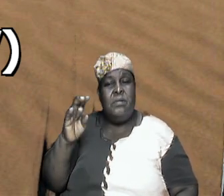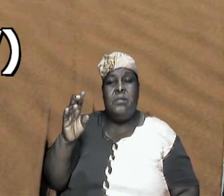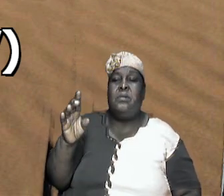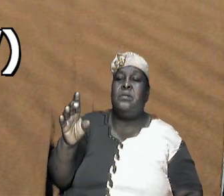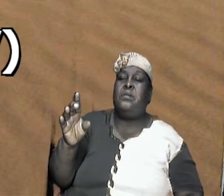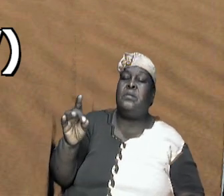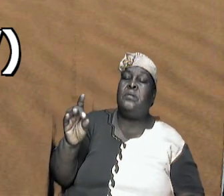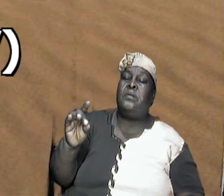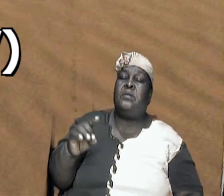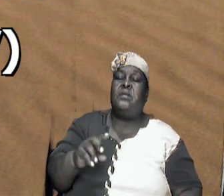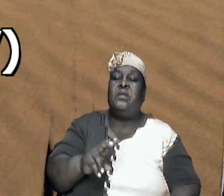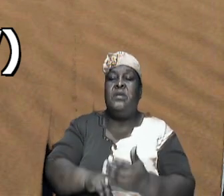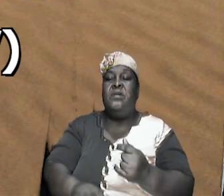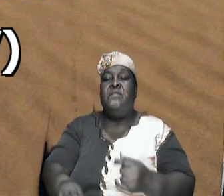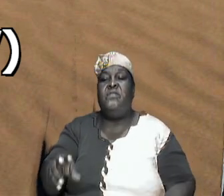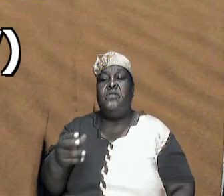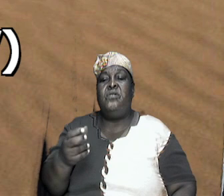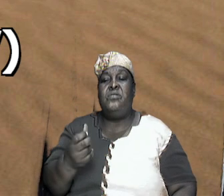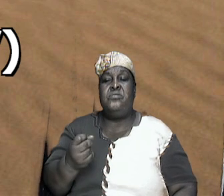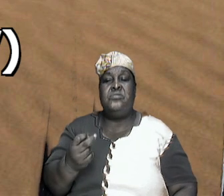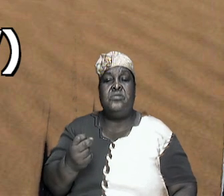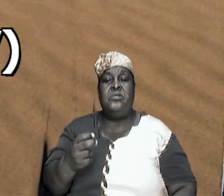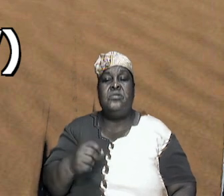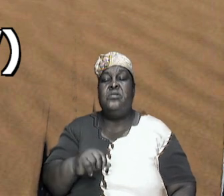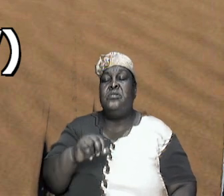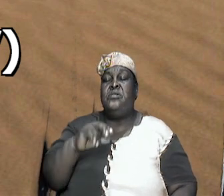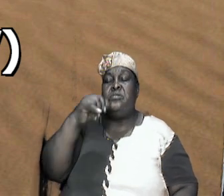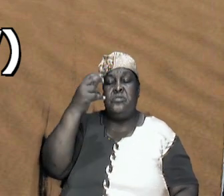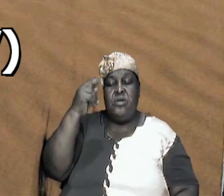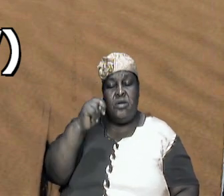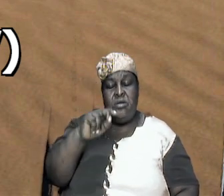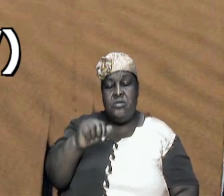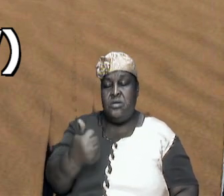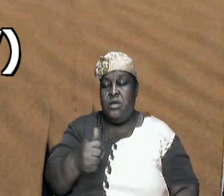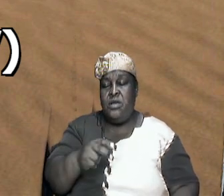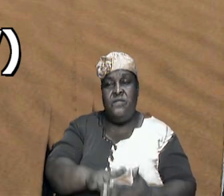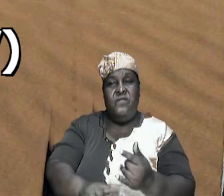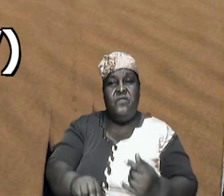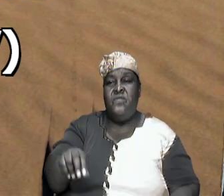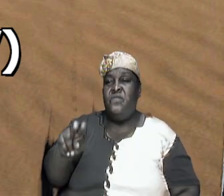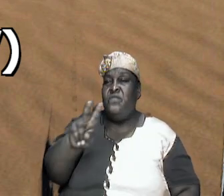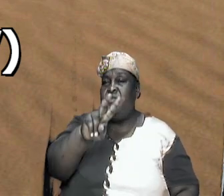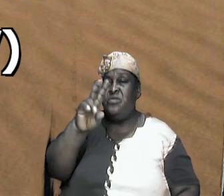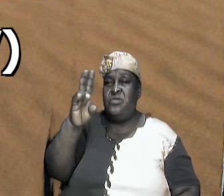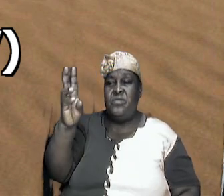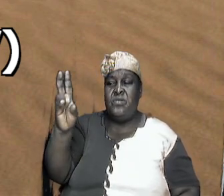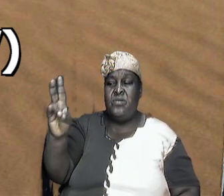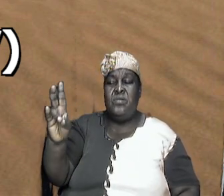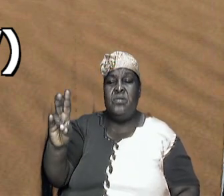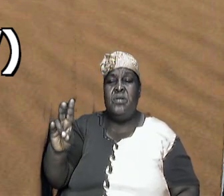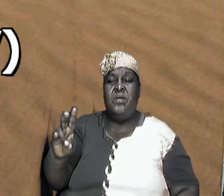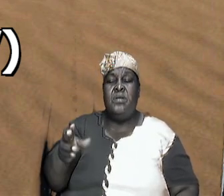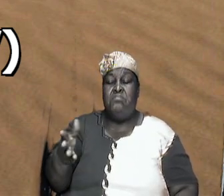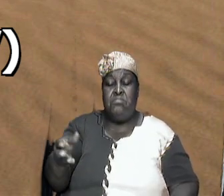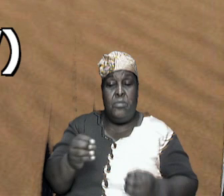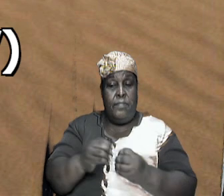verse 12. There is John 10, verse 27. All these, and there are more